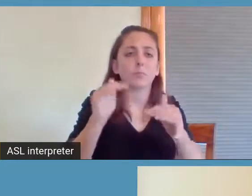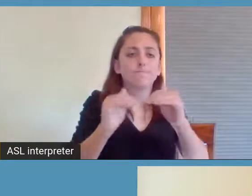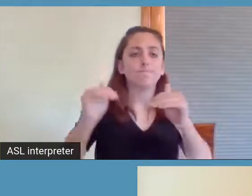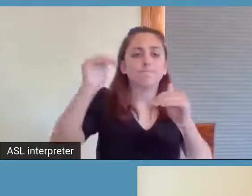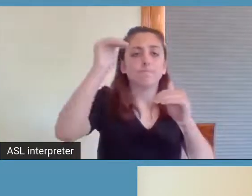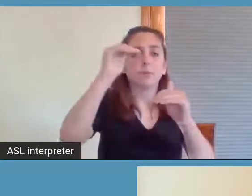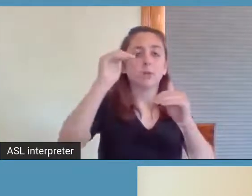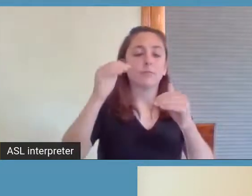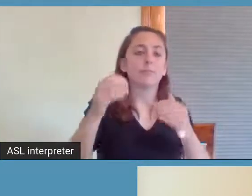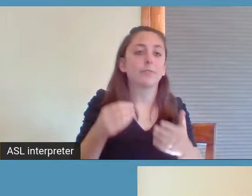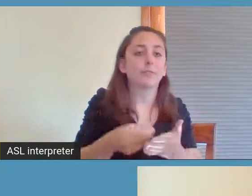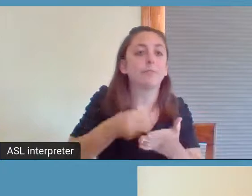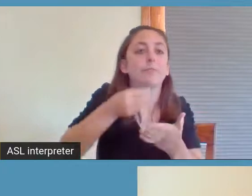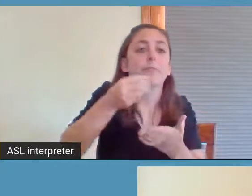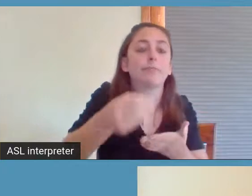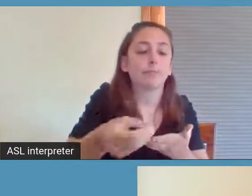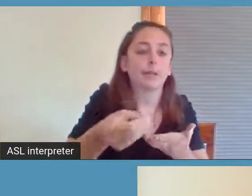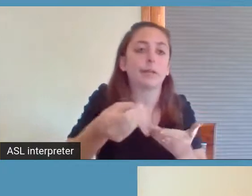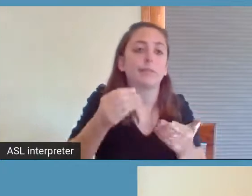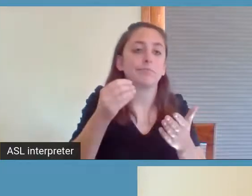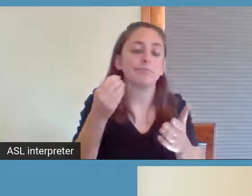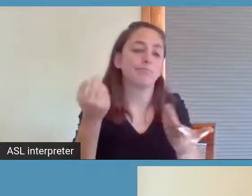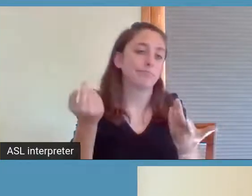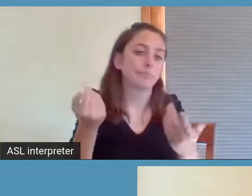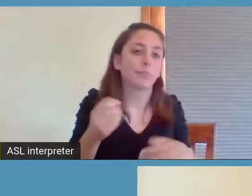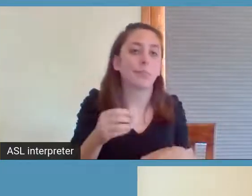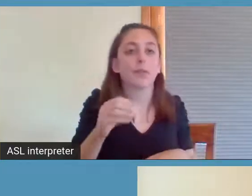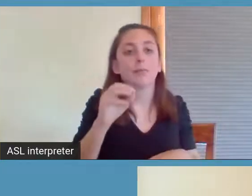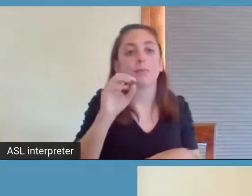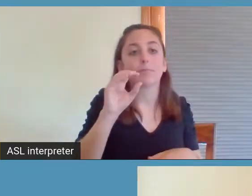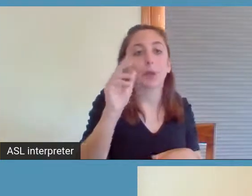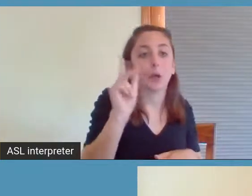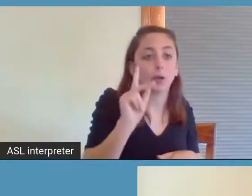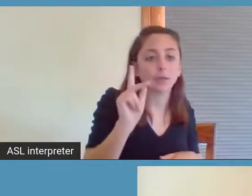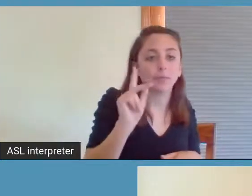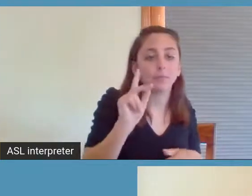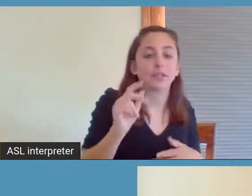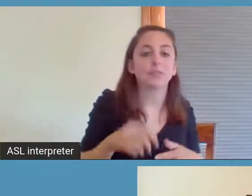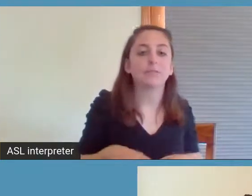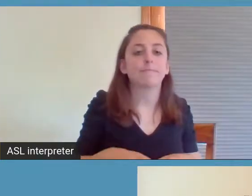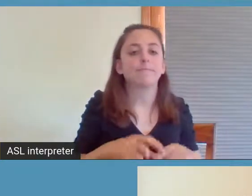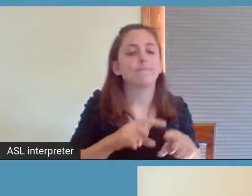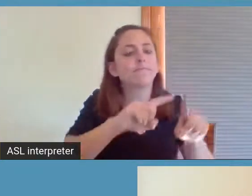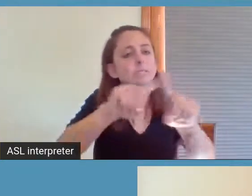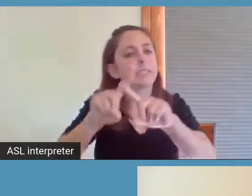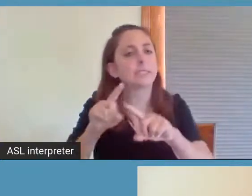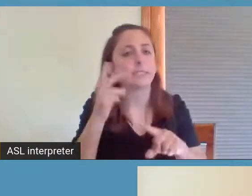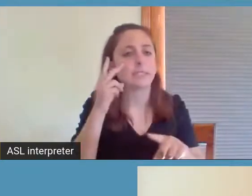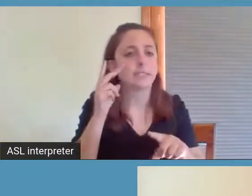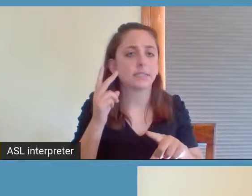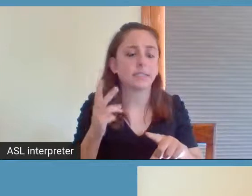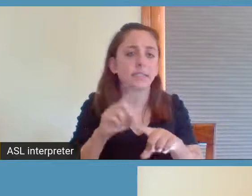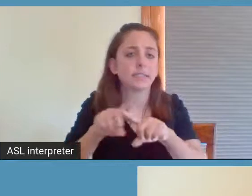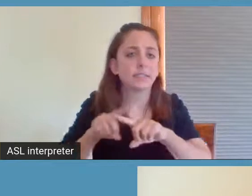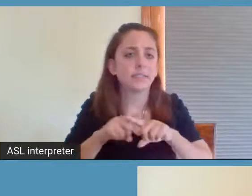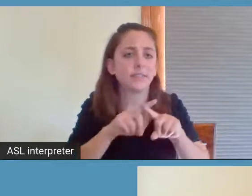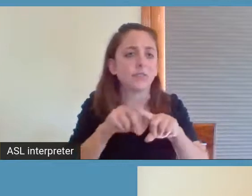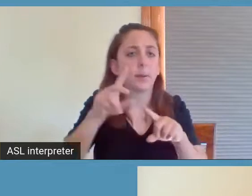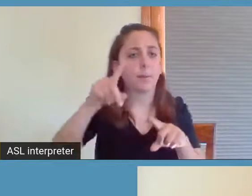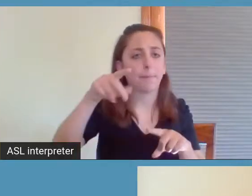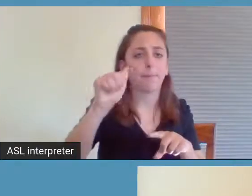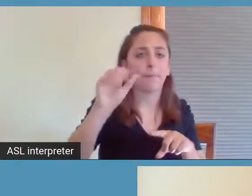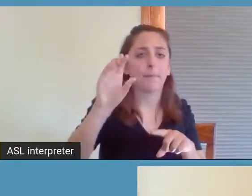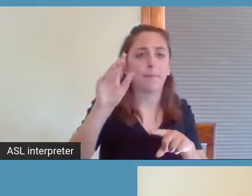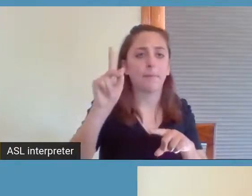They do have packages on their website. So you can actually go there and see what types of things you would get. I think if